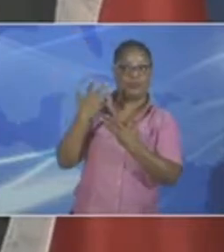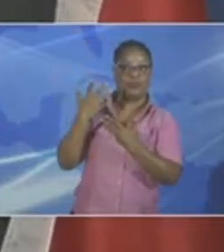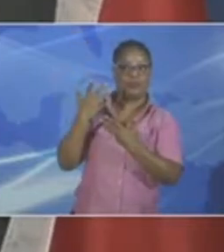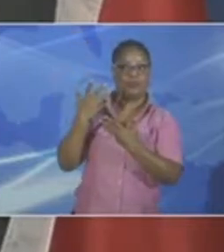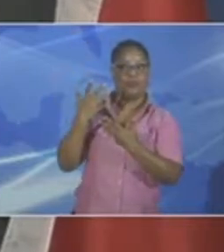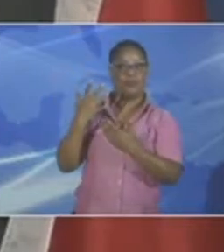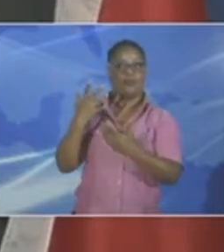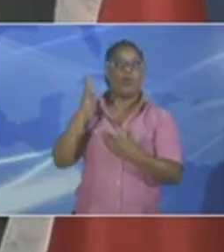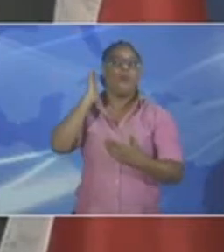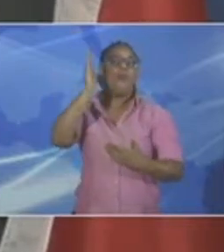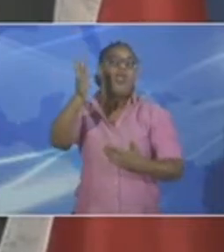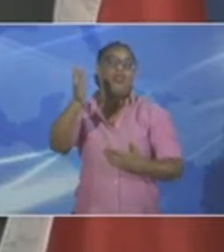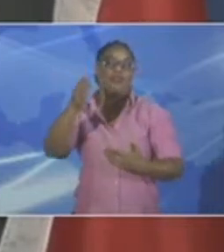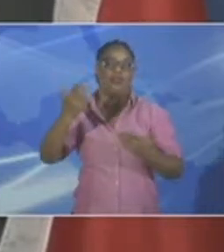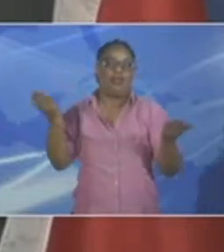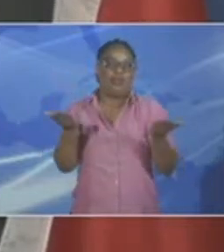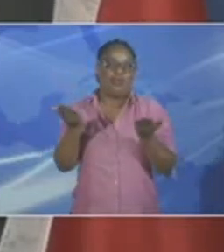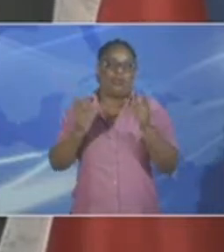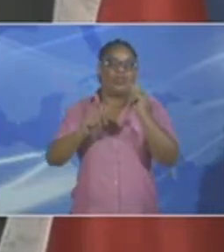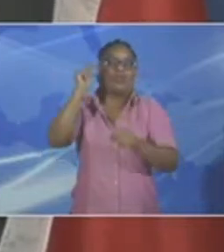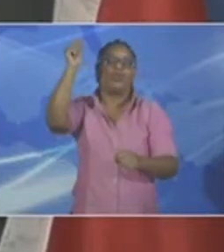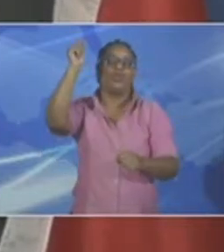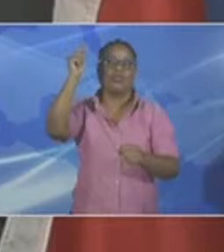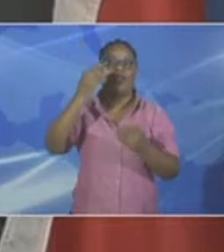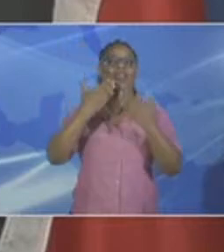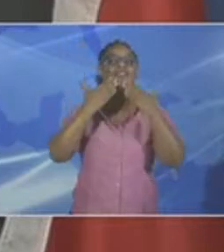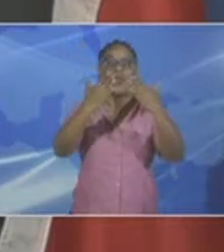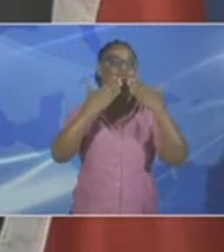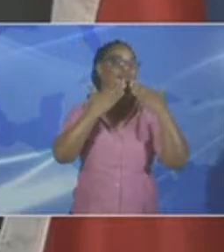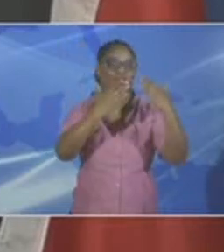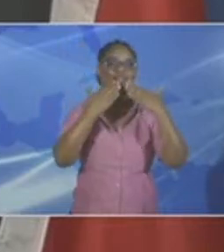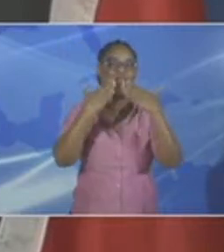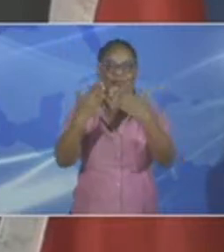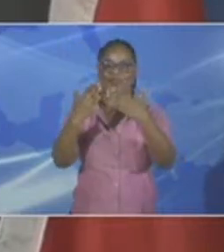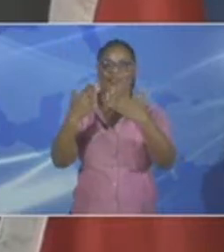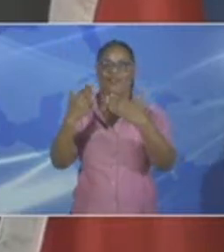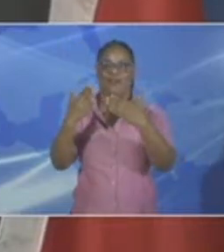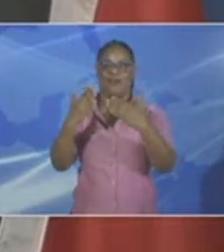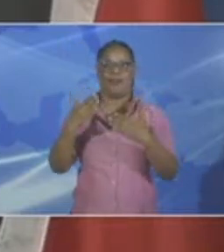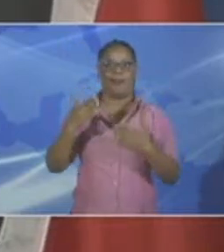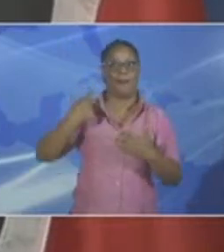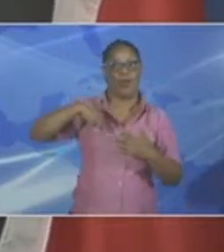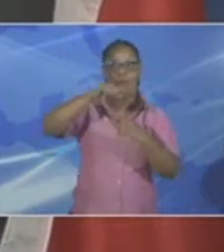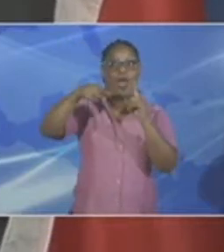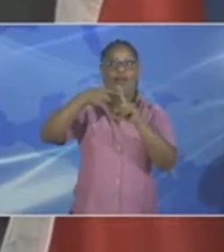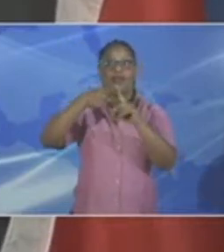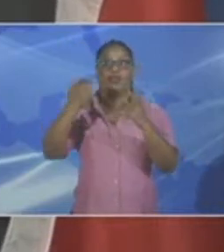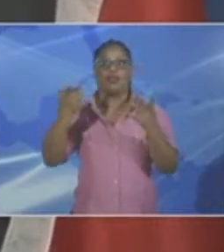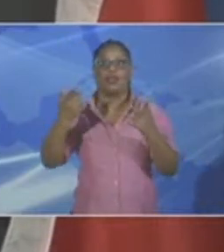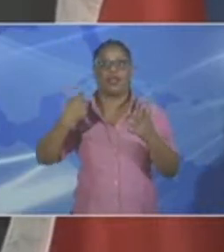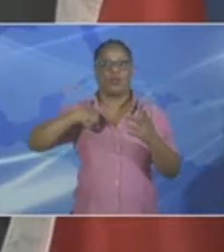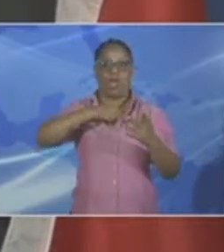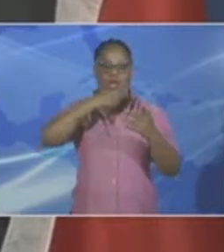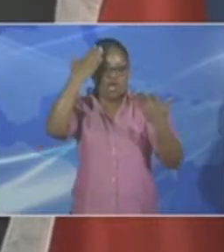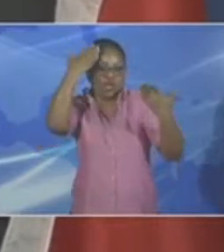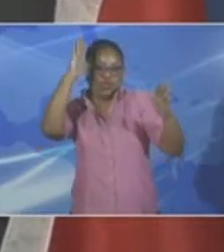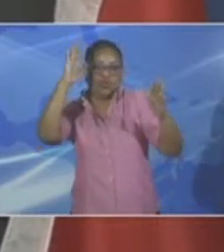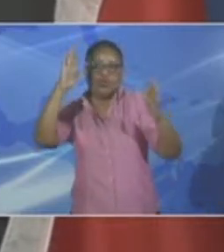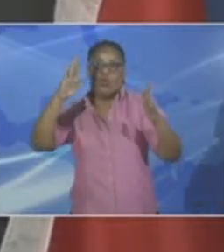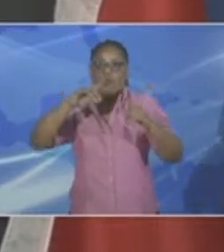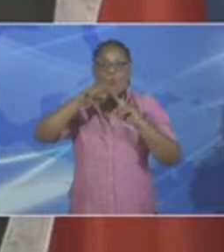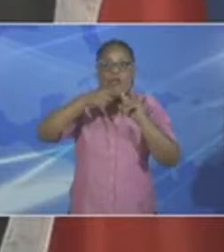Thanksgiving in Trinidad and Tobago. When that will be, we don't know. But these are the plans that we will make as a grateful